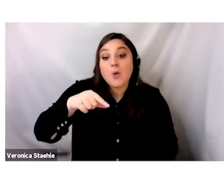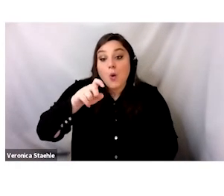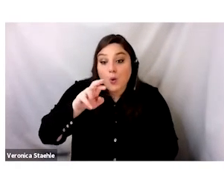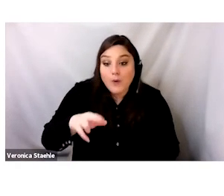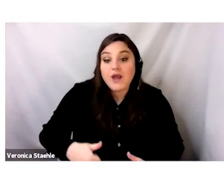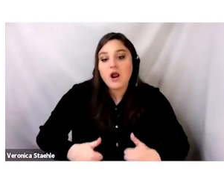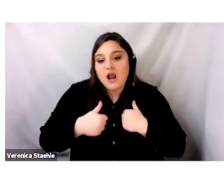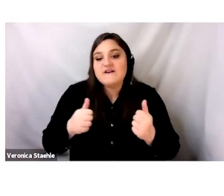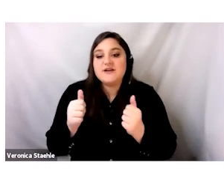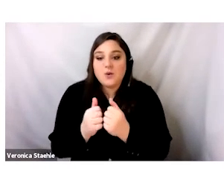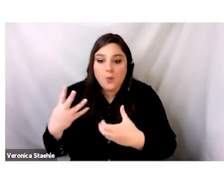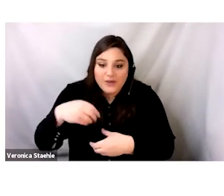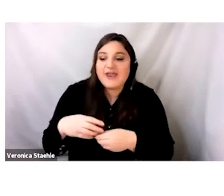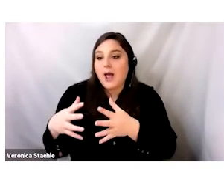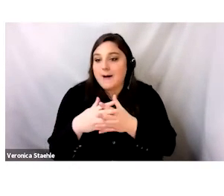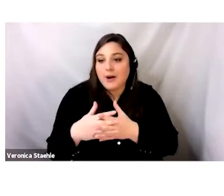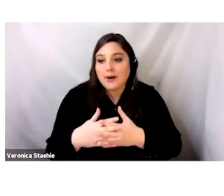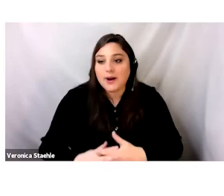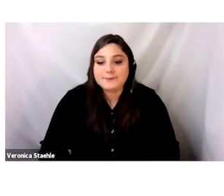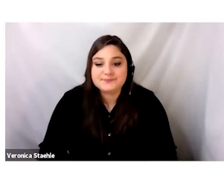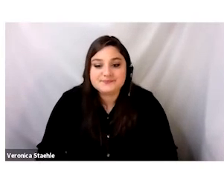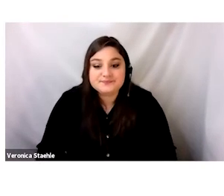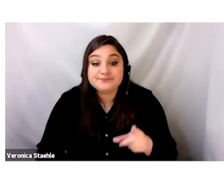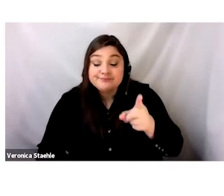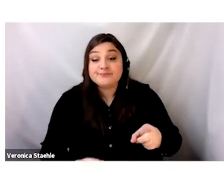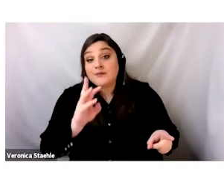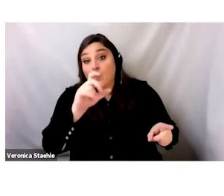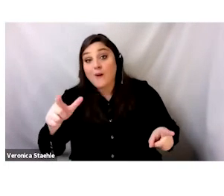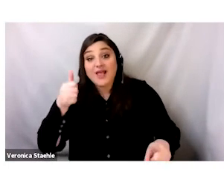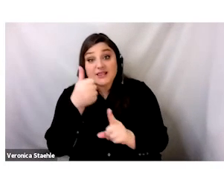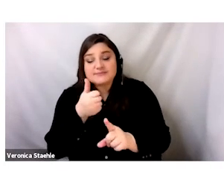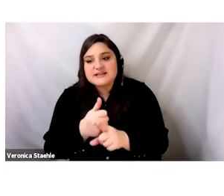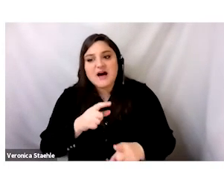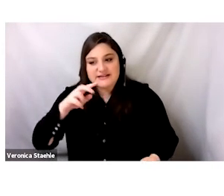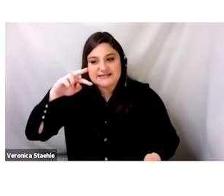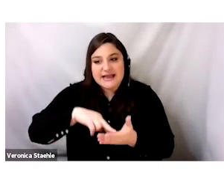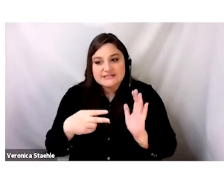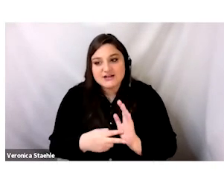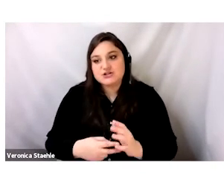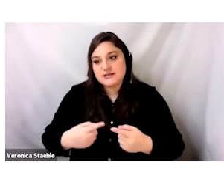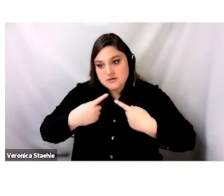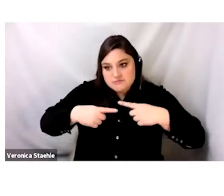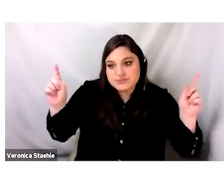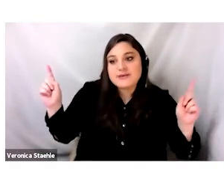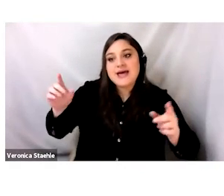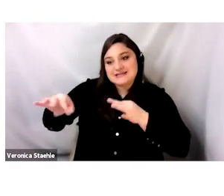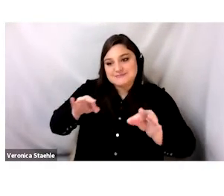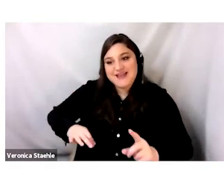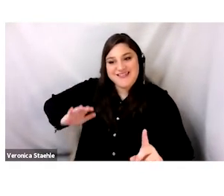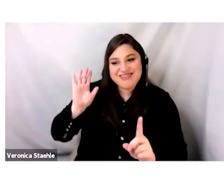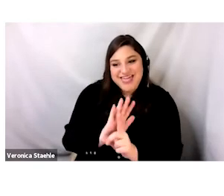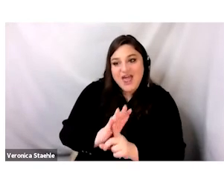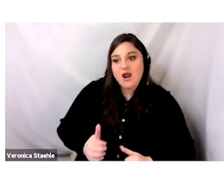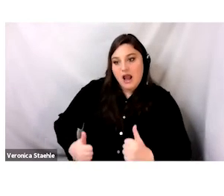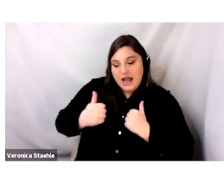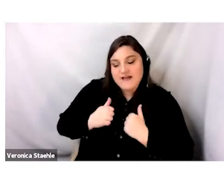societal constructs of America. Will is very intentionally speaking to their lived experience, and this